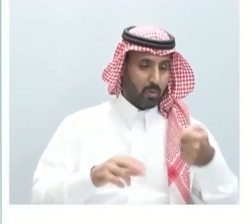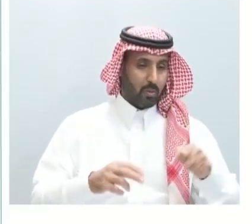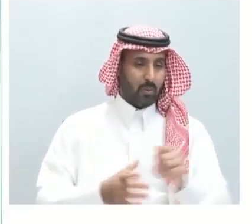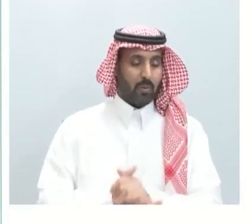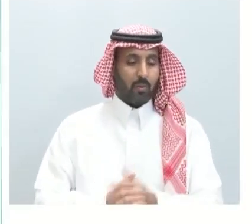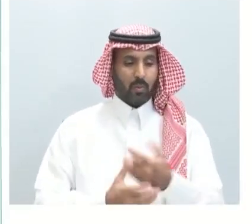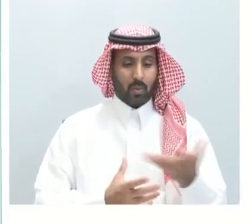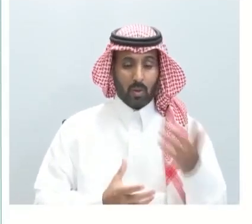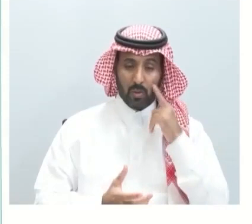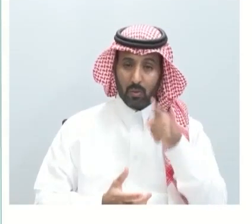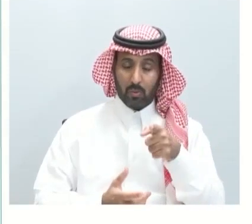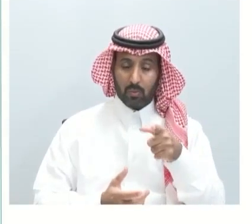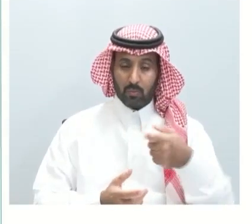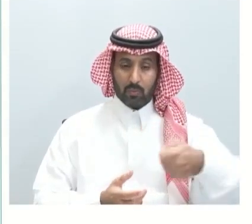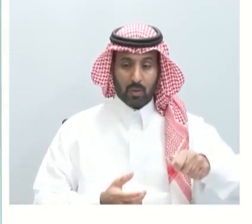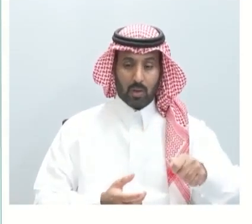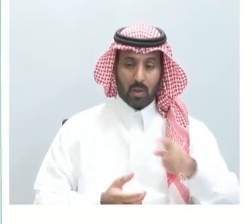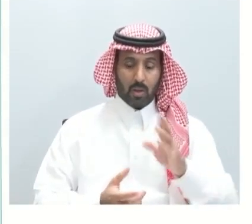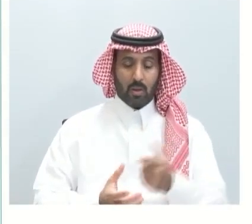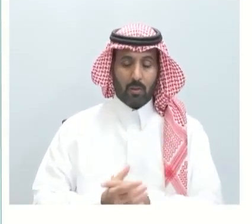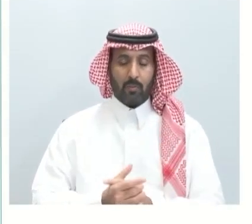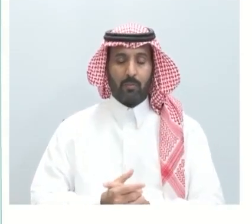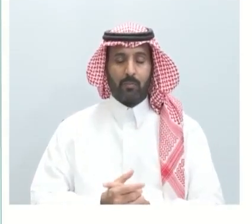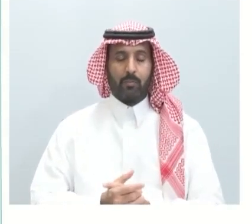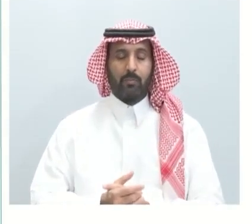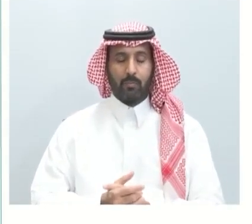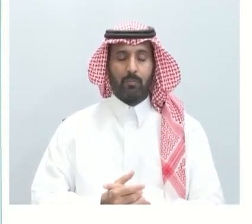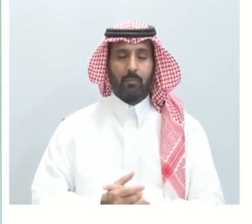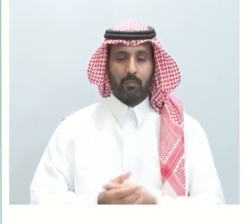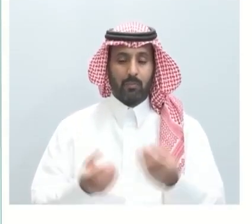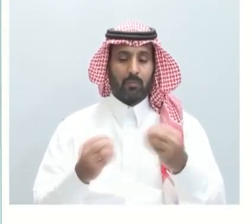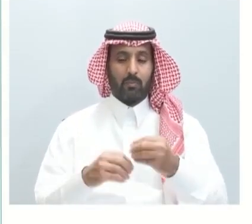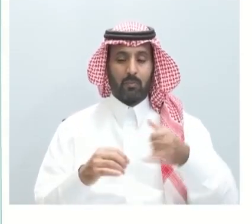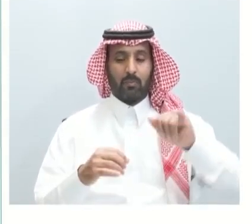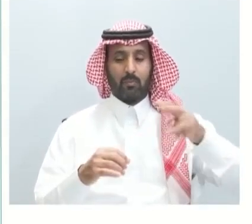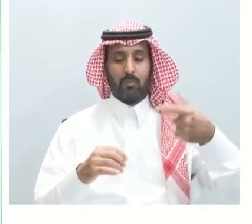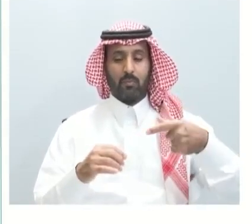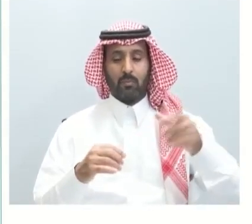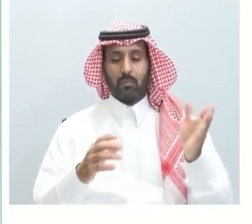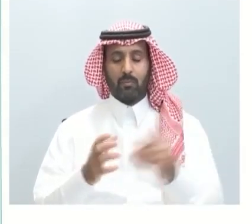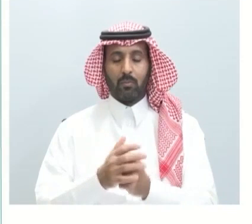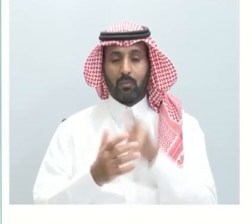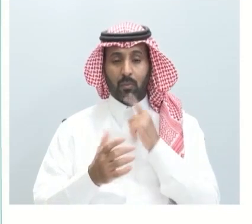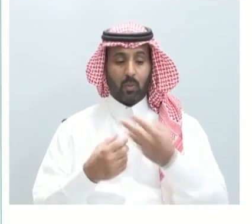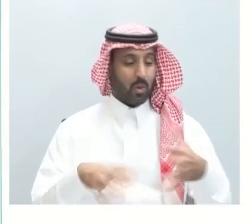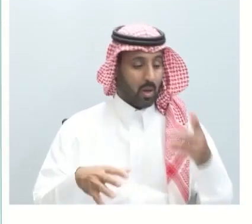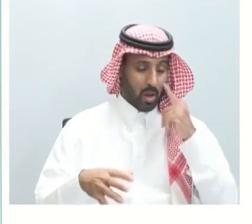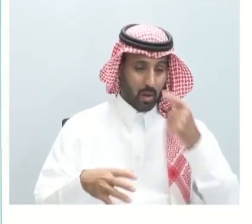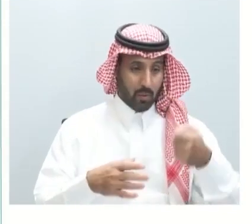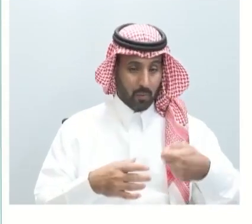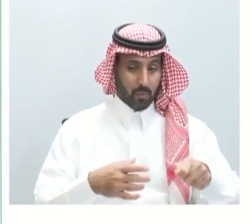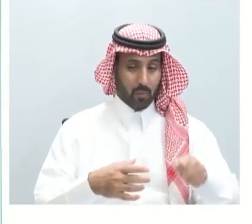here, to lose your keys. You say losing. So gerund is to add an ing. Losing your keys